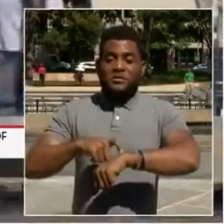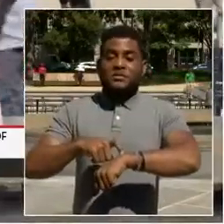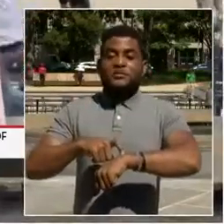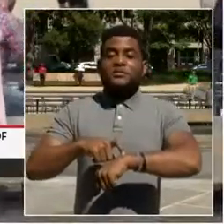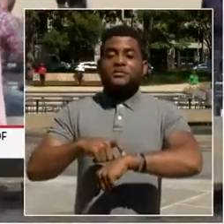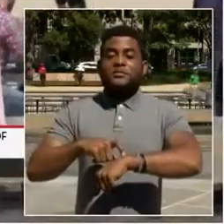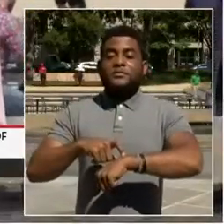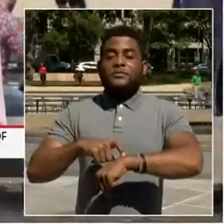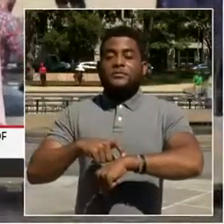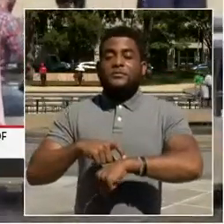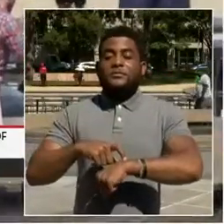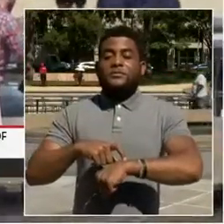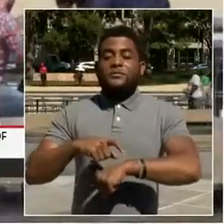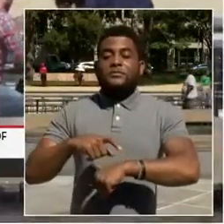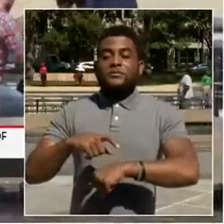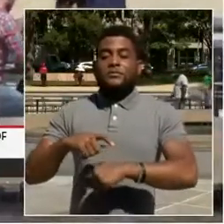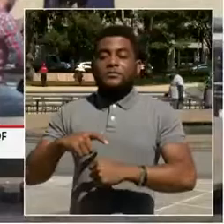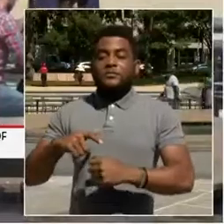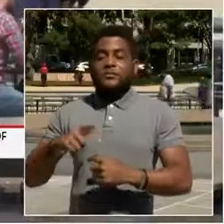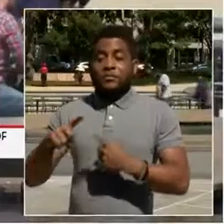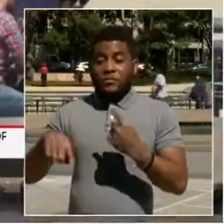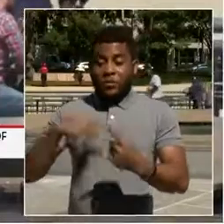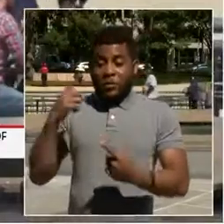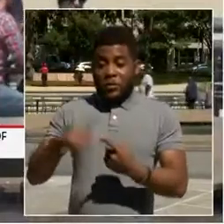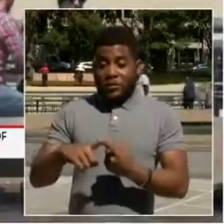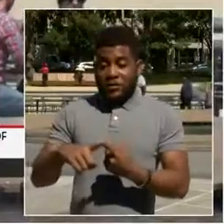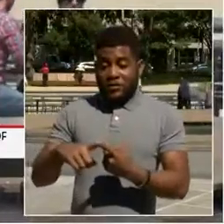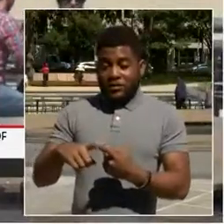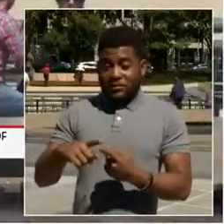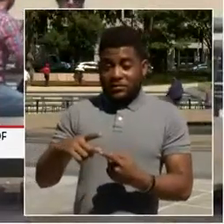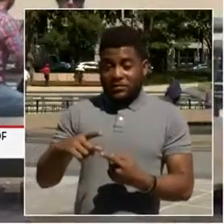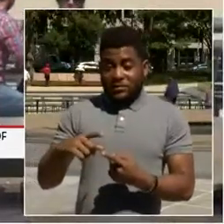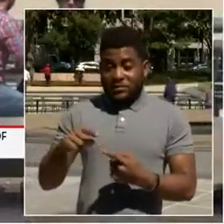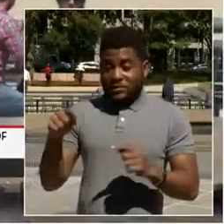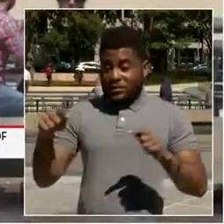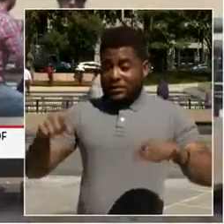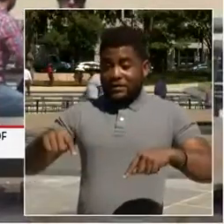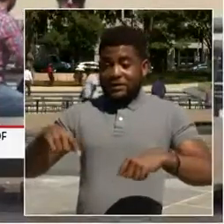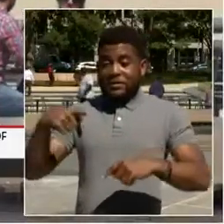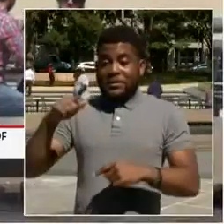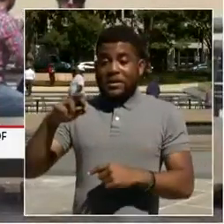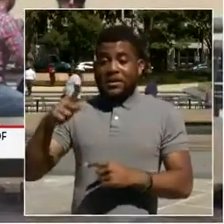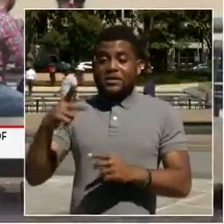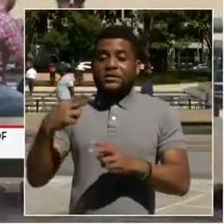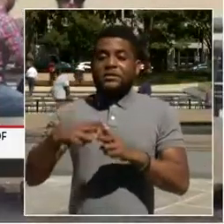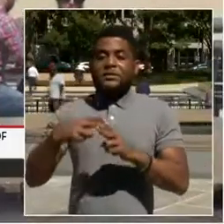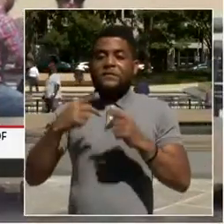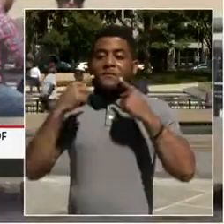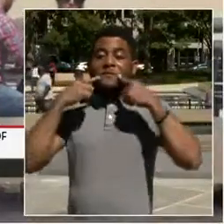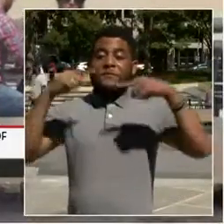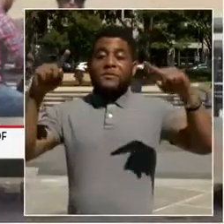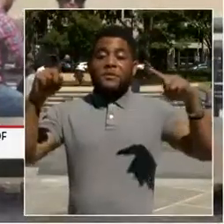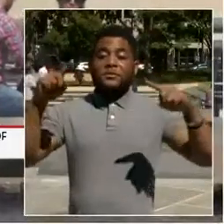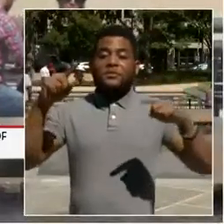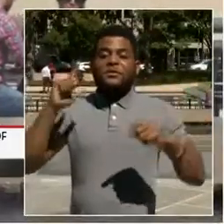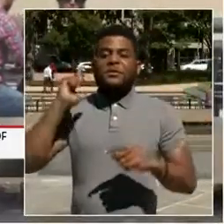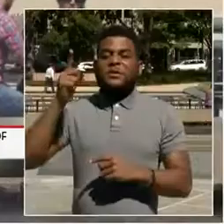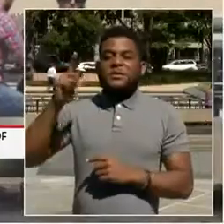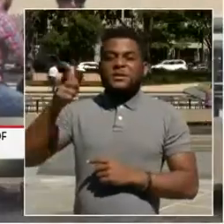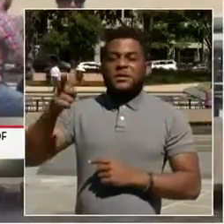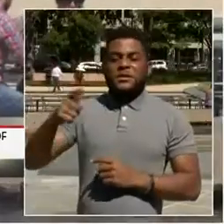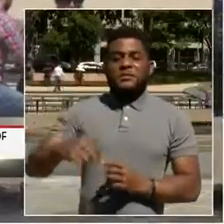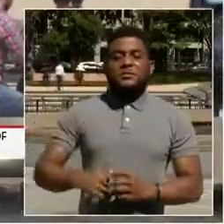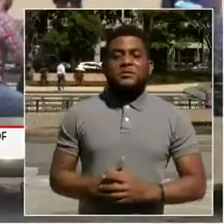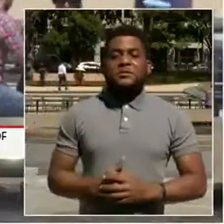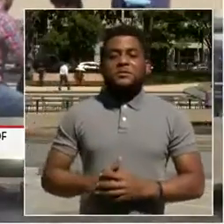at the time until it was known as this became Franklin Square much later. At the time,